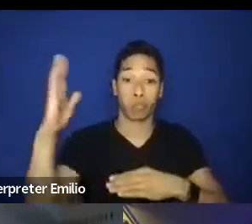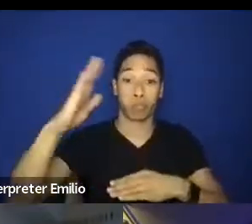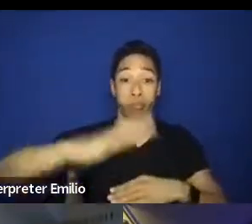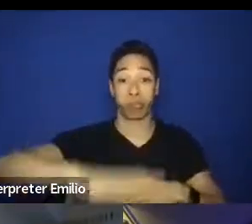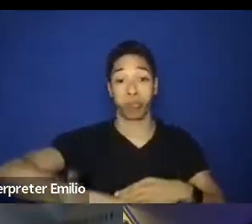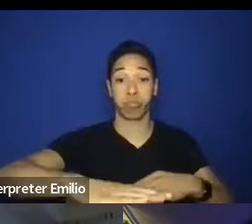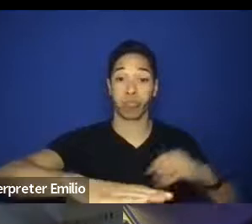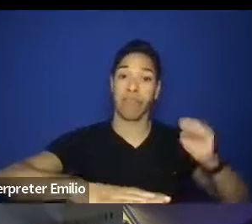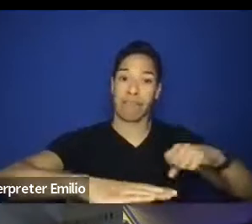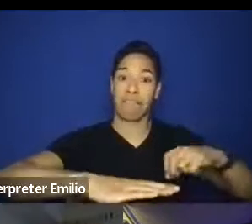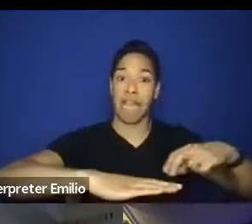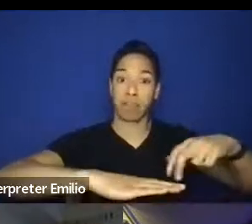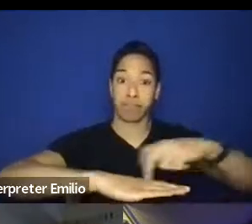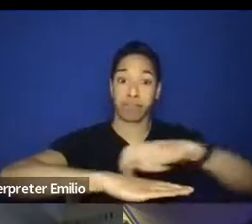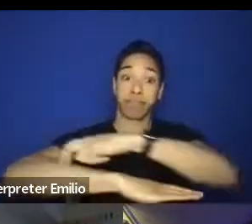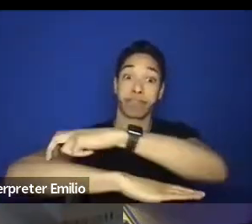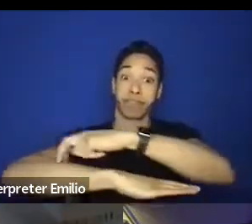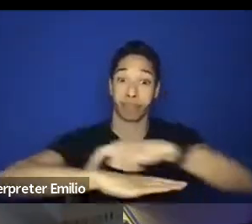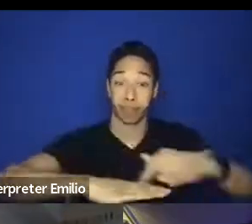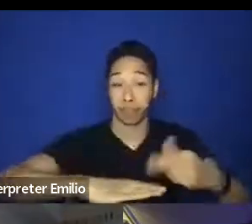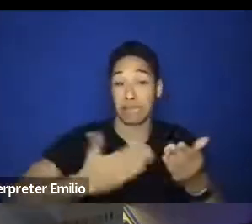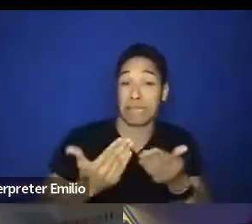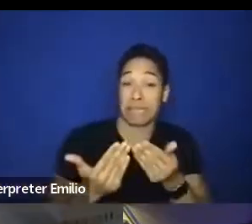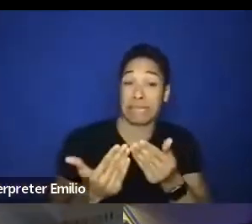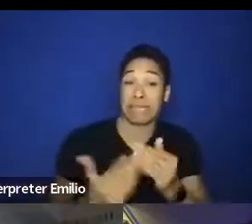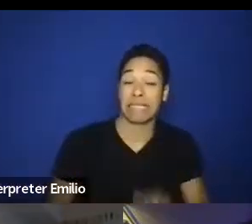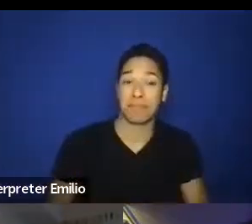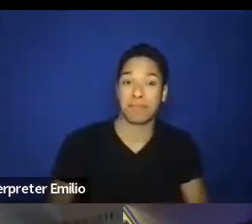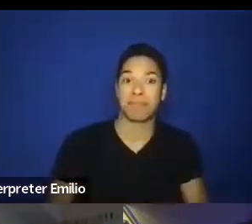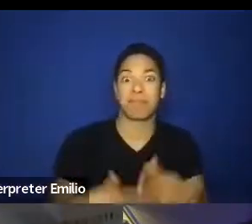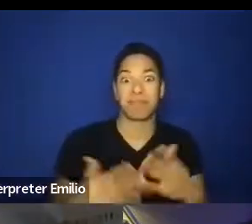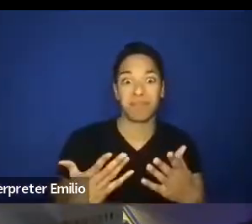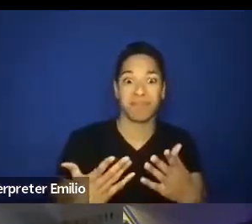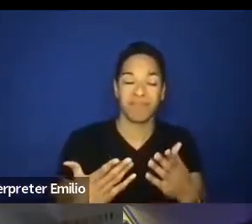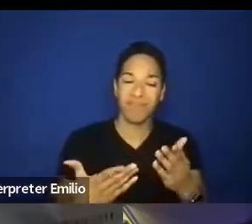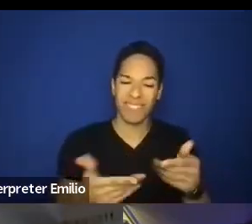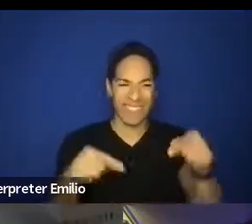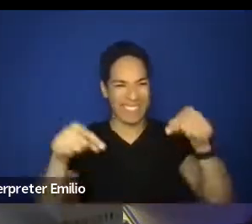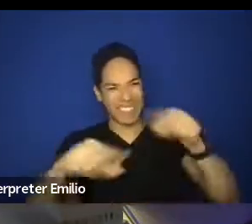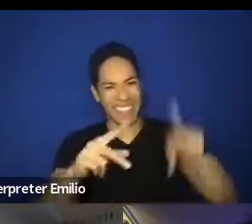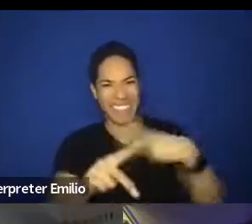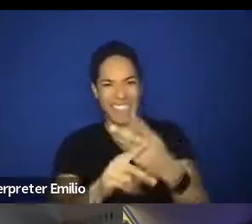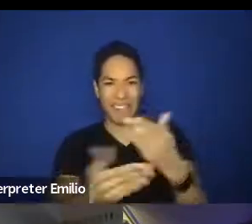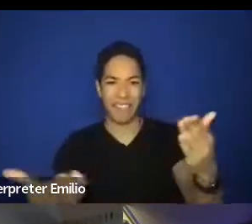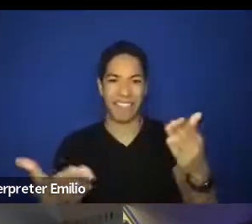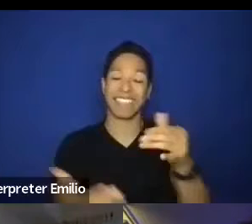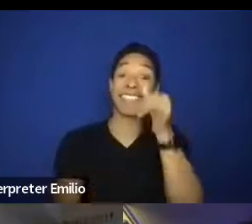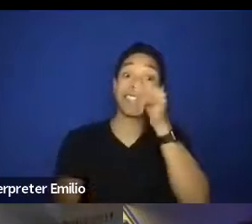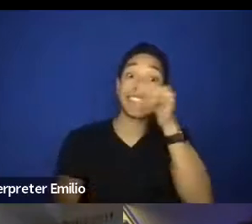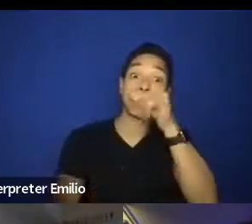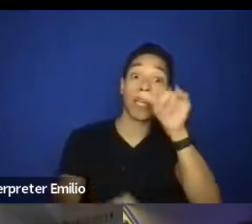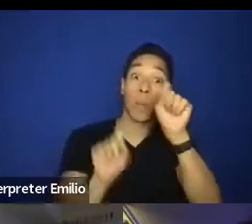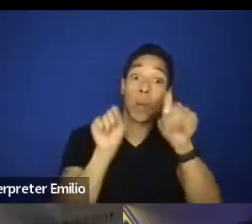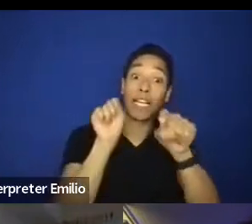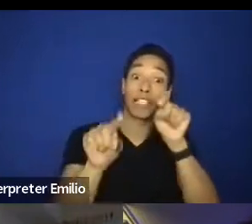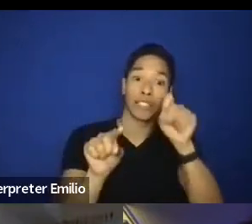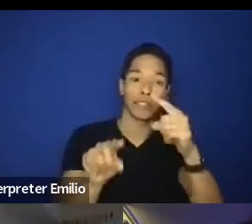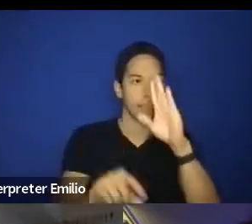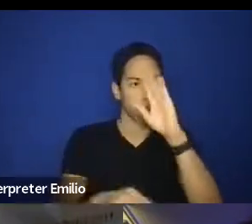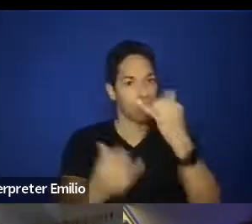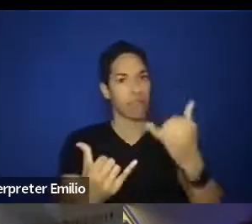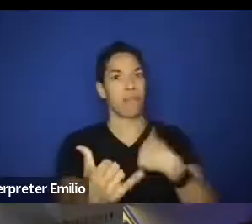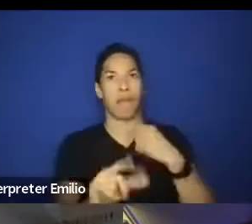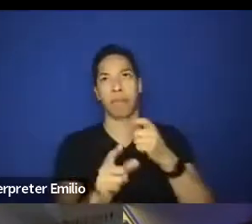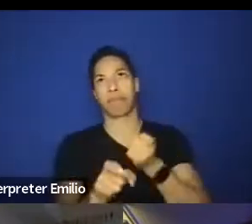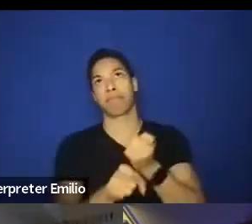though, that when I'm talking to people and I'm kind of answering these silly questions, and I know I'm making fun of this kind of right now, but